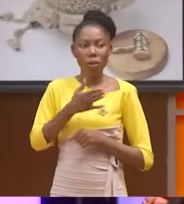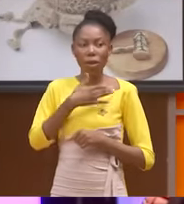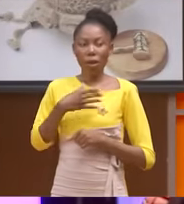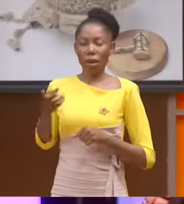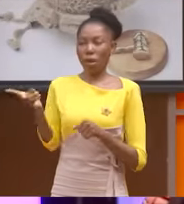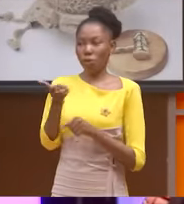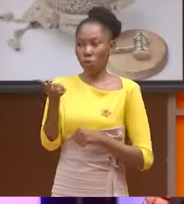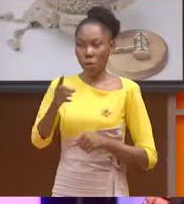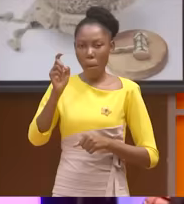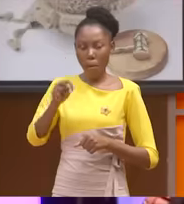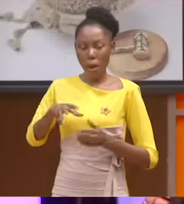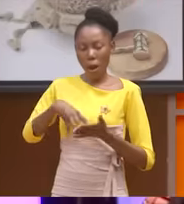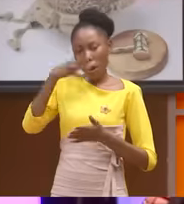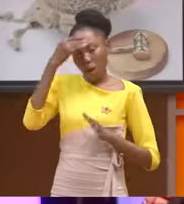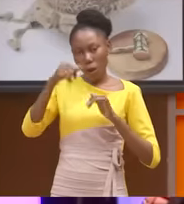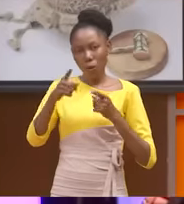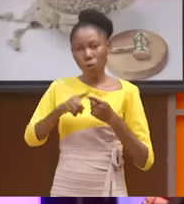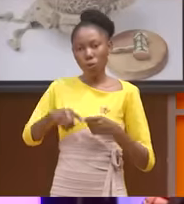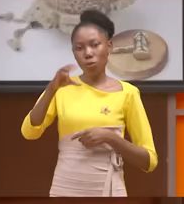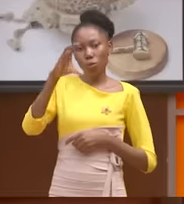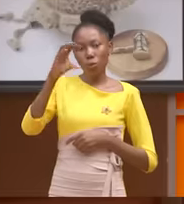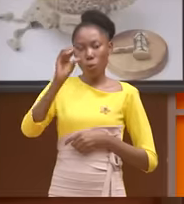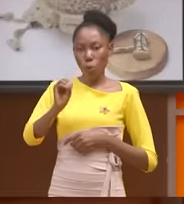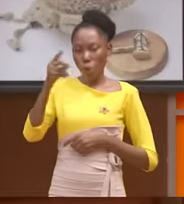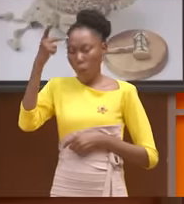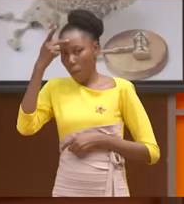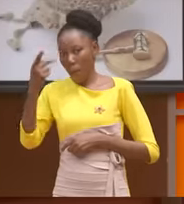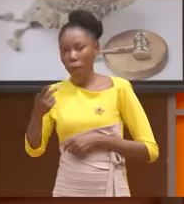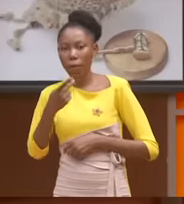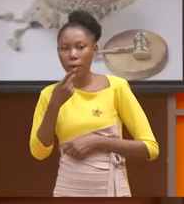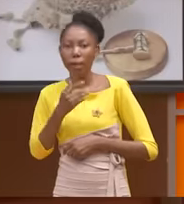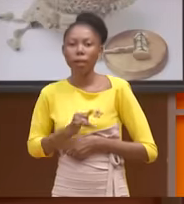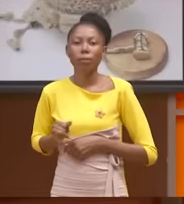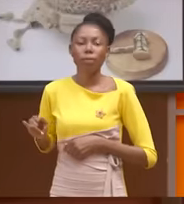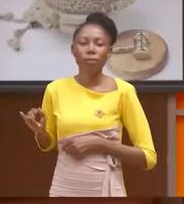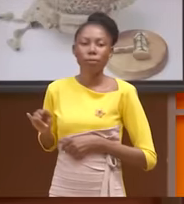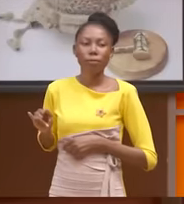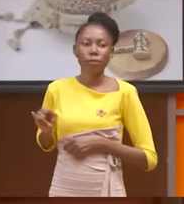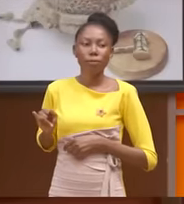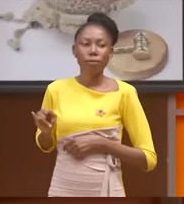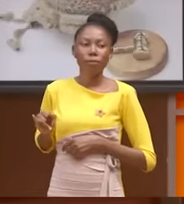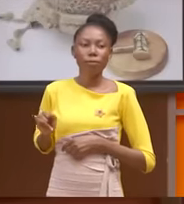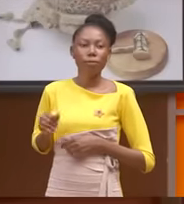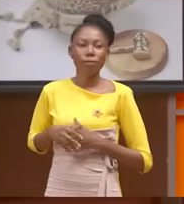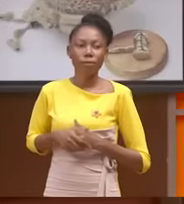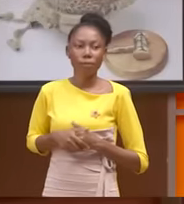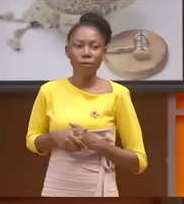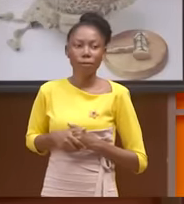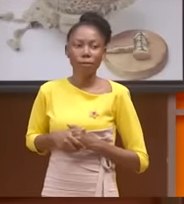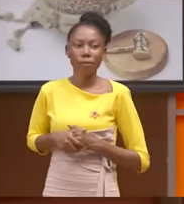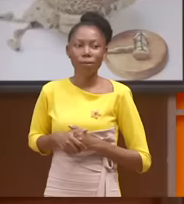have to learn how to co-parent and push the children all the way up there.